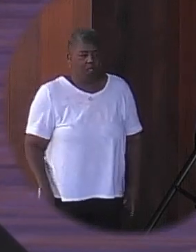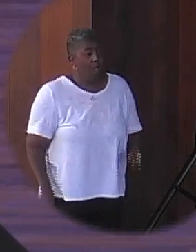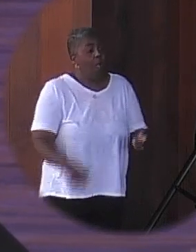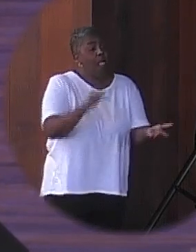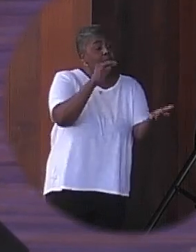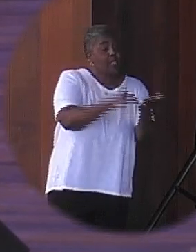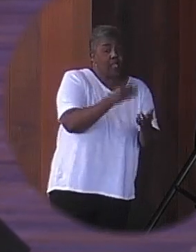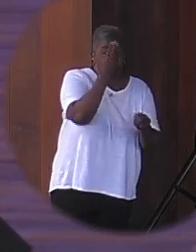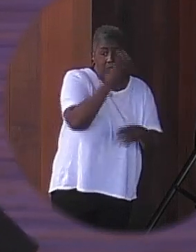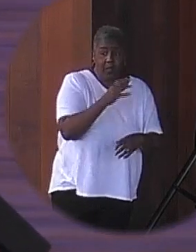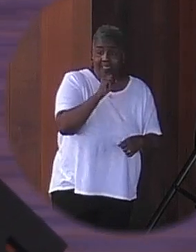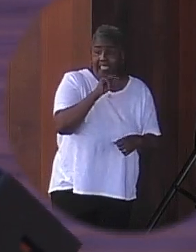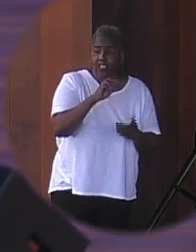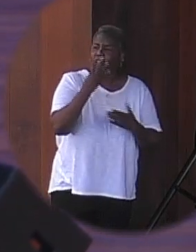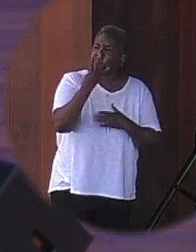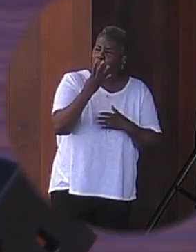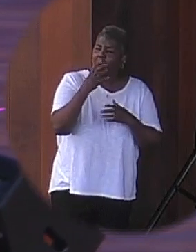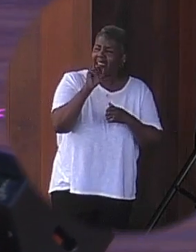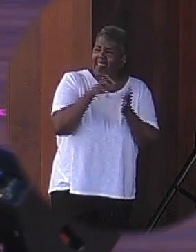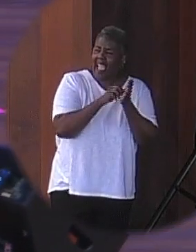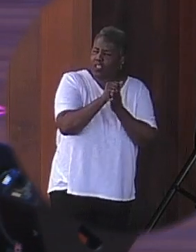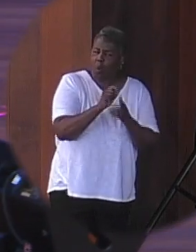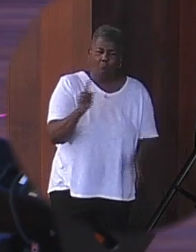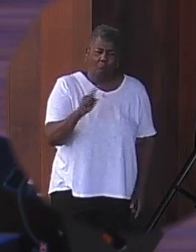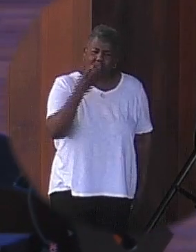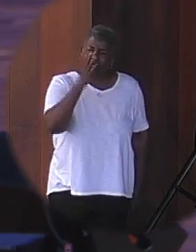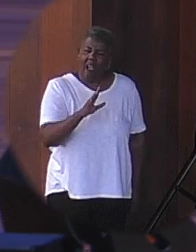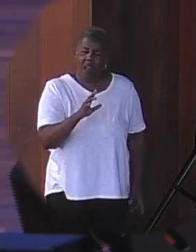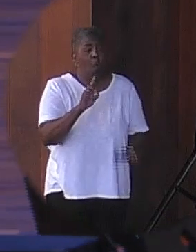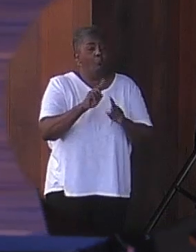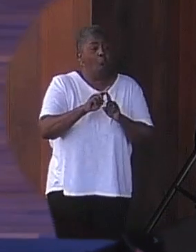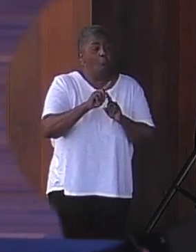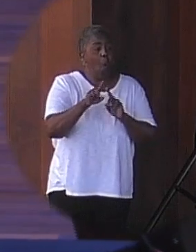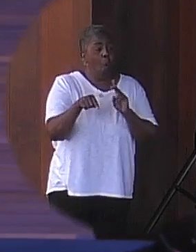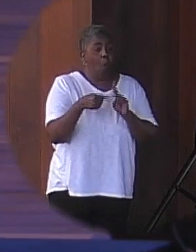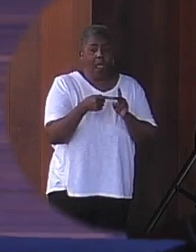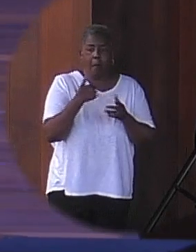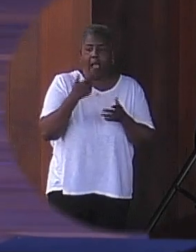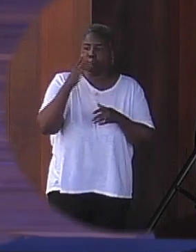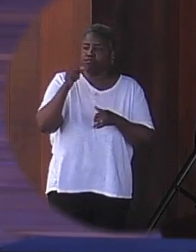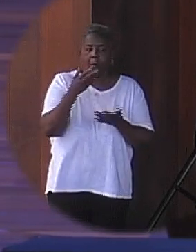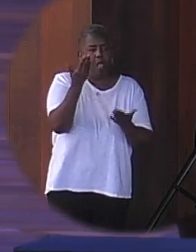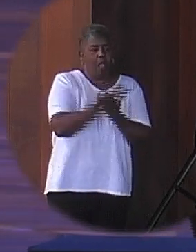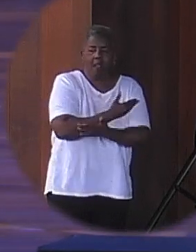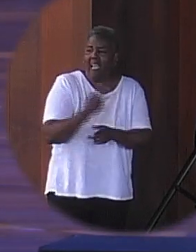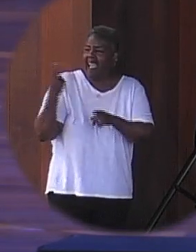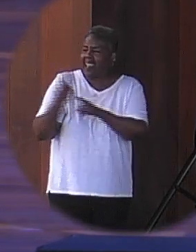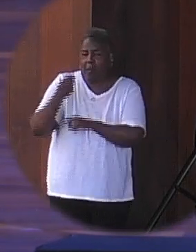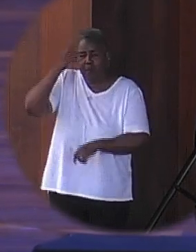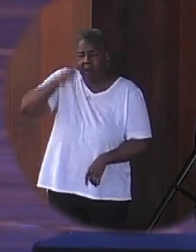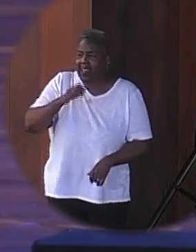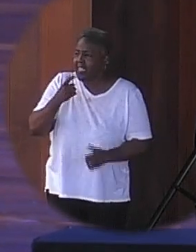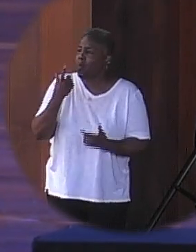When the doctor said stage 4, where was God? When they laid me off that job and kept that brother that didn't